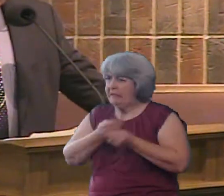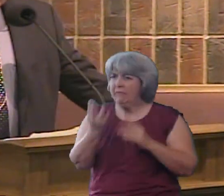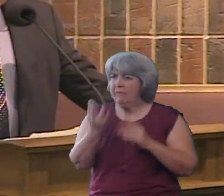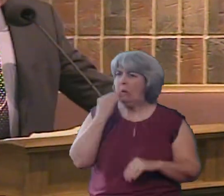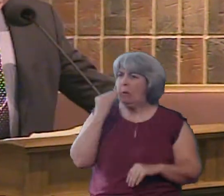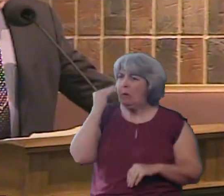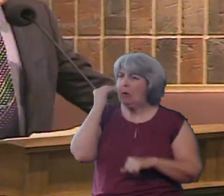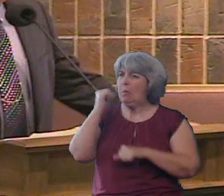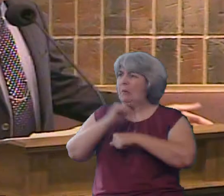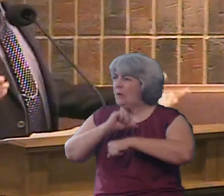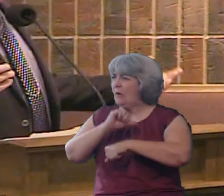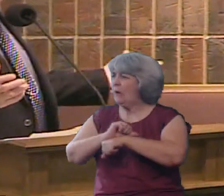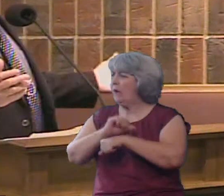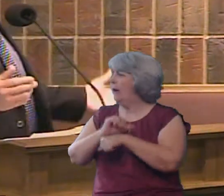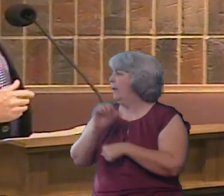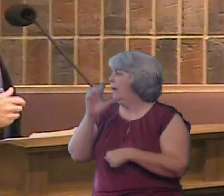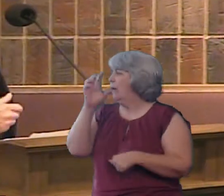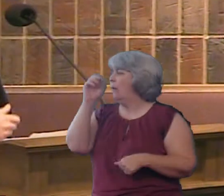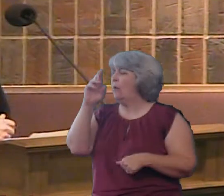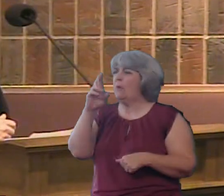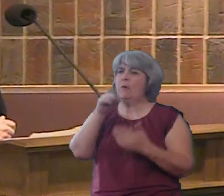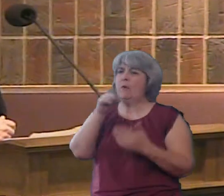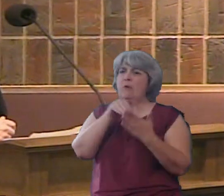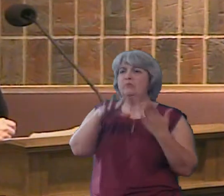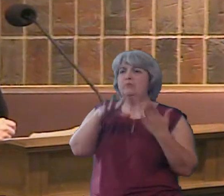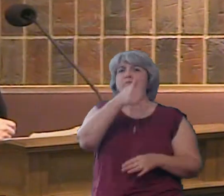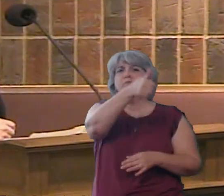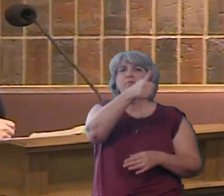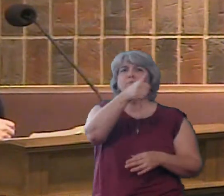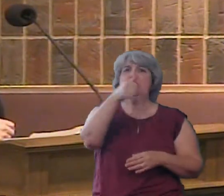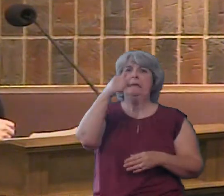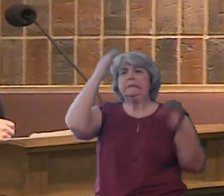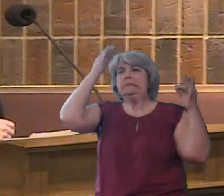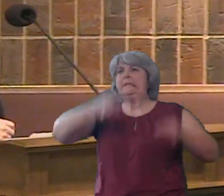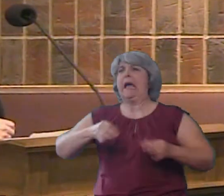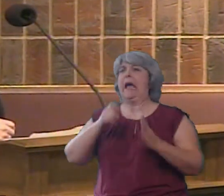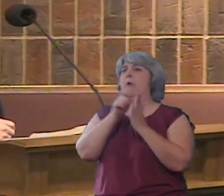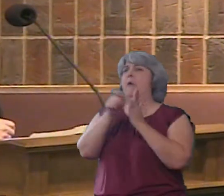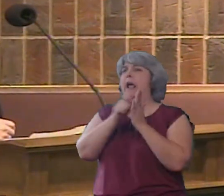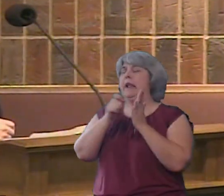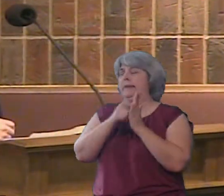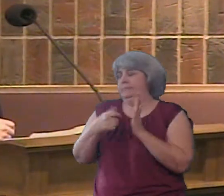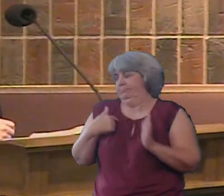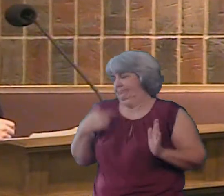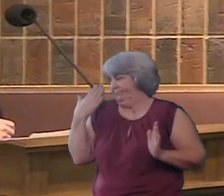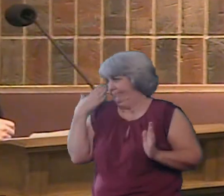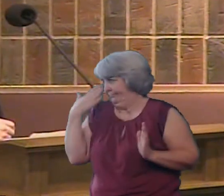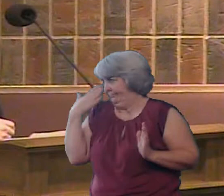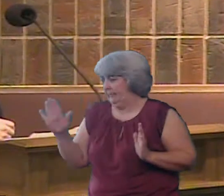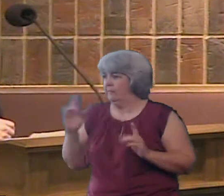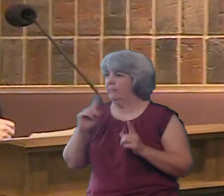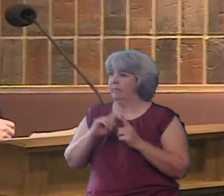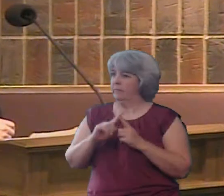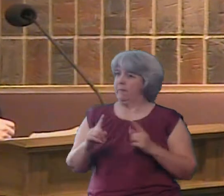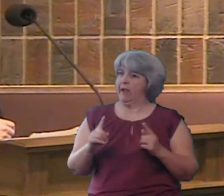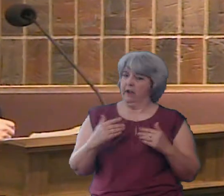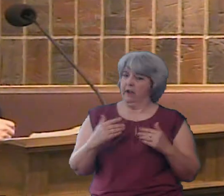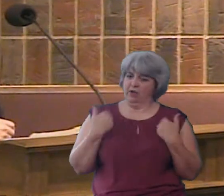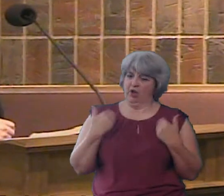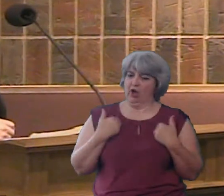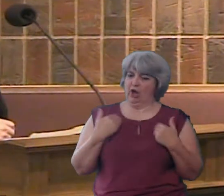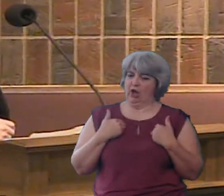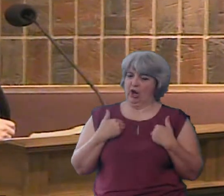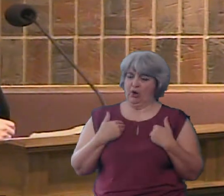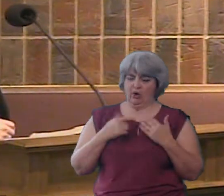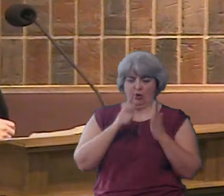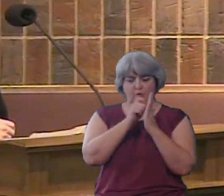was just a writing assignment, but a youngster had written an article entitled,